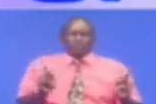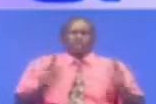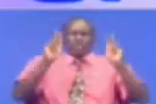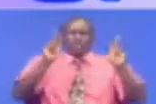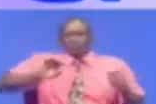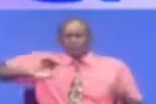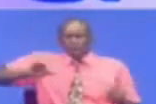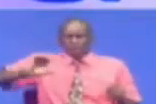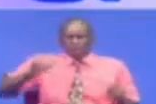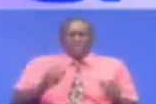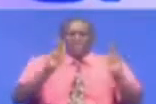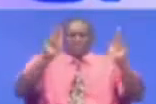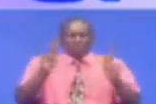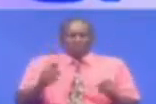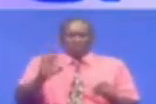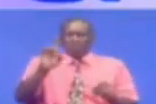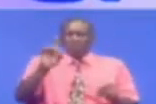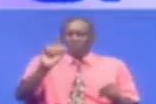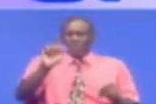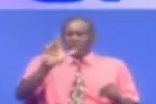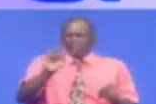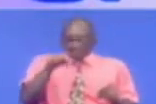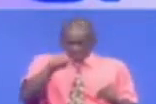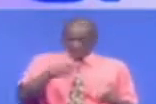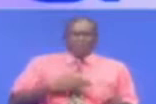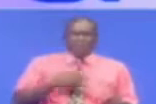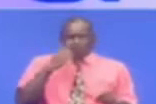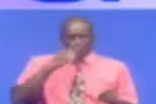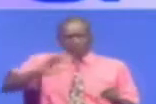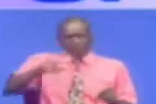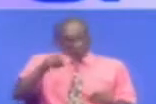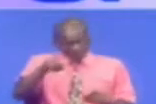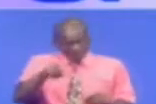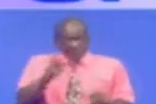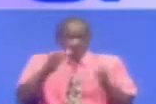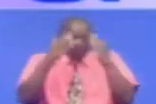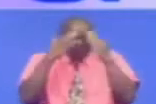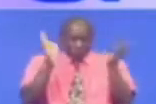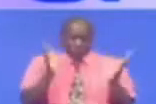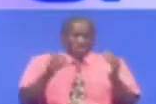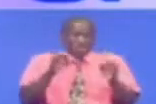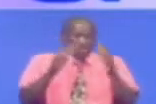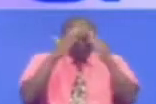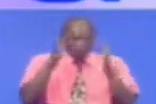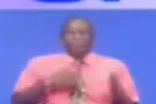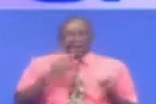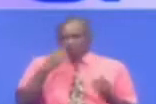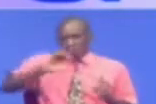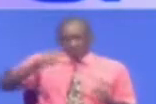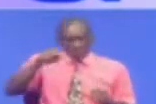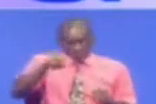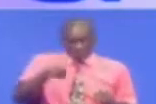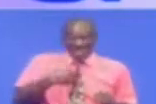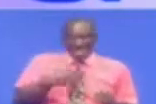County, Kisumu Dala. This is my home county, for your information, if you don't know that, yeah? I've worked and